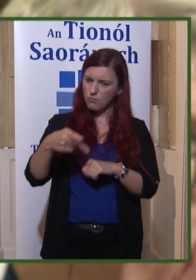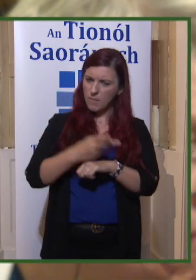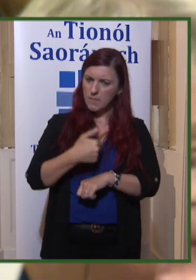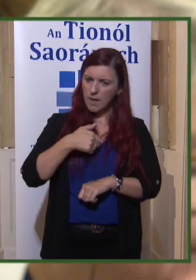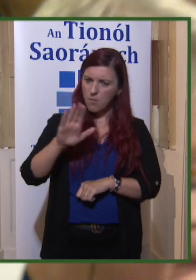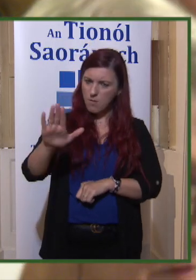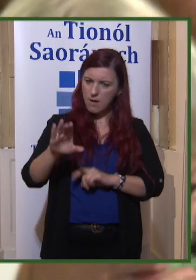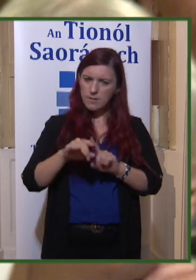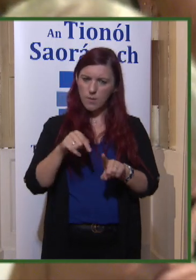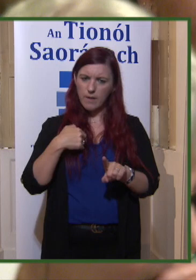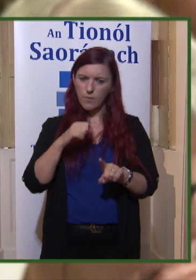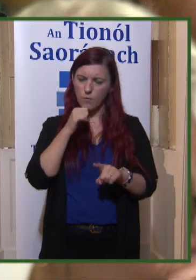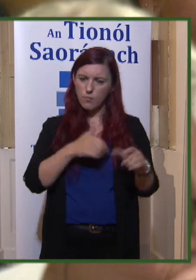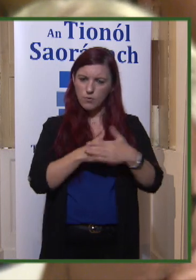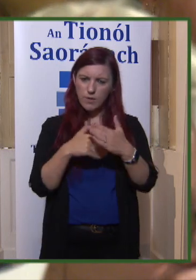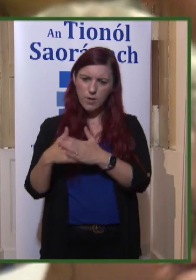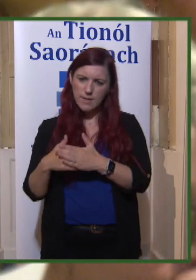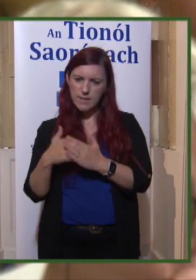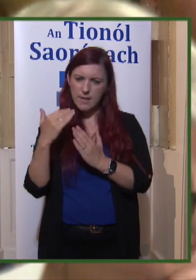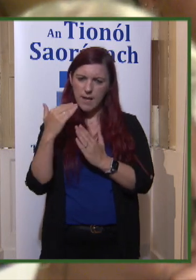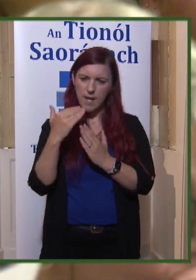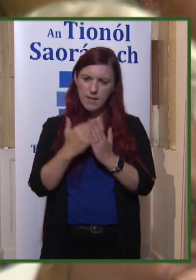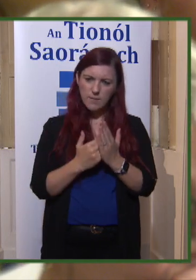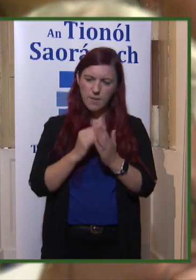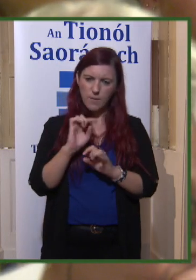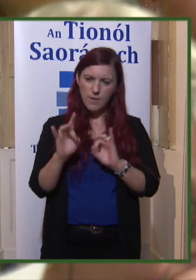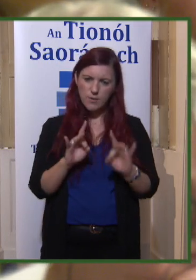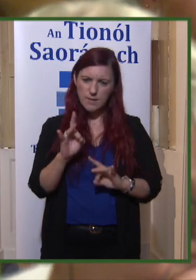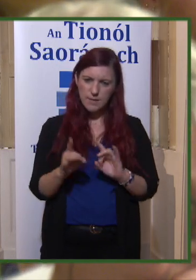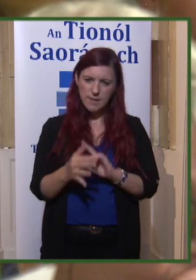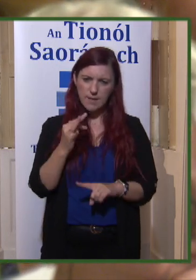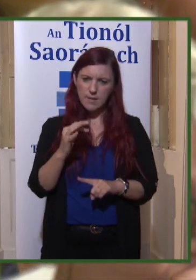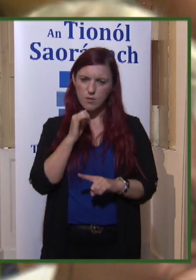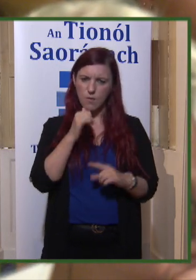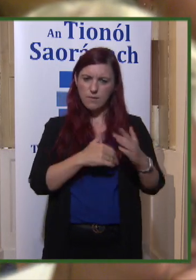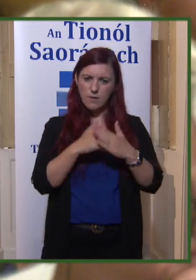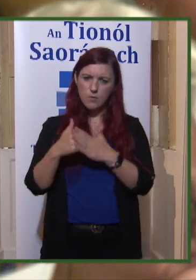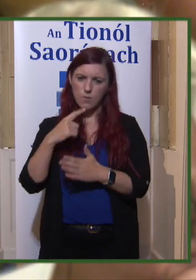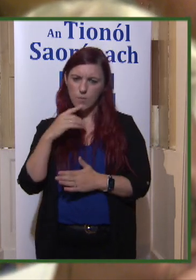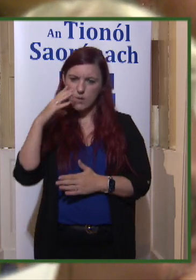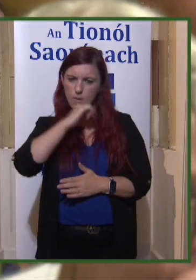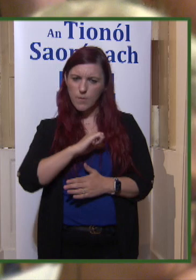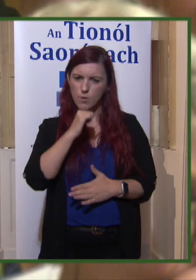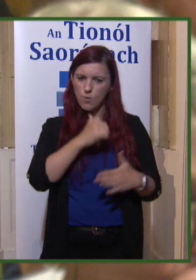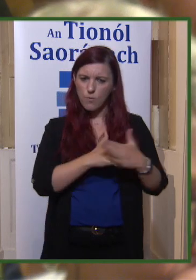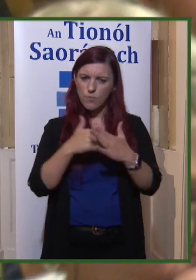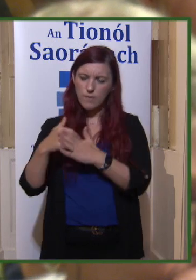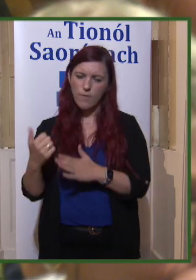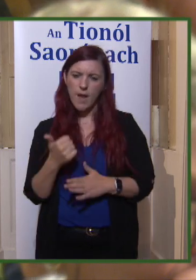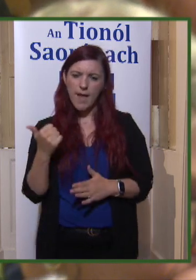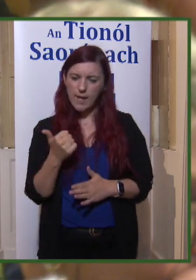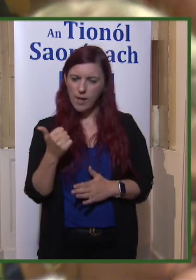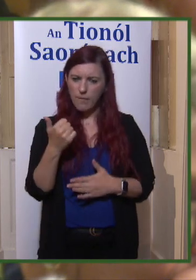just have no restrictions as an item under all questions, and if you tick no restrictions, you're presumably saying no restrictions for any of the